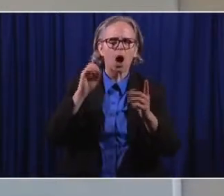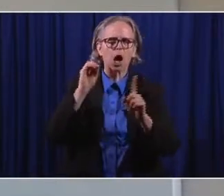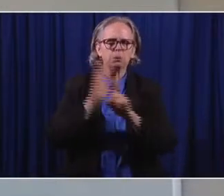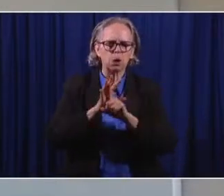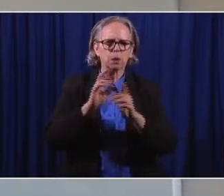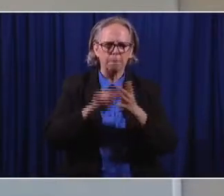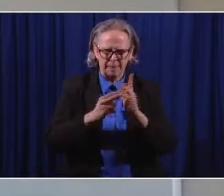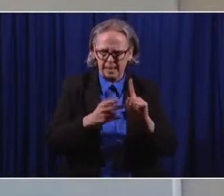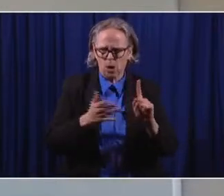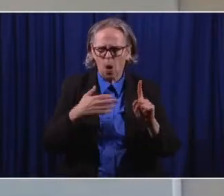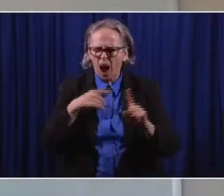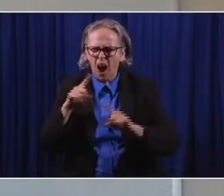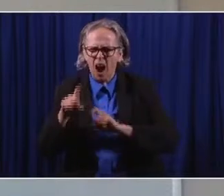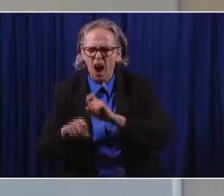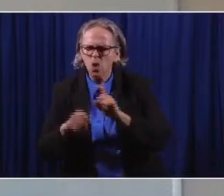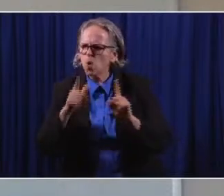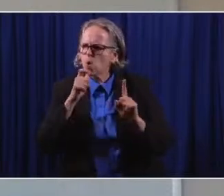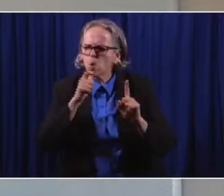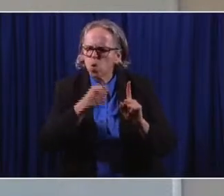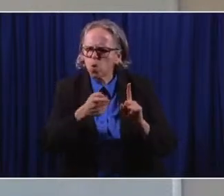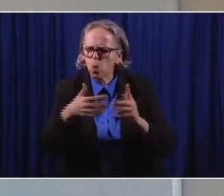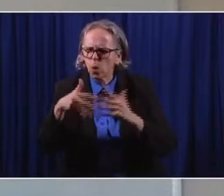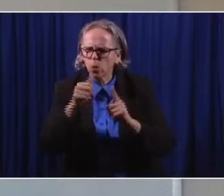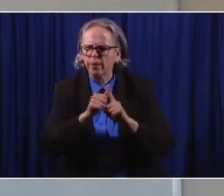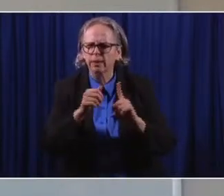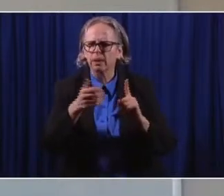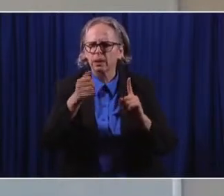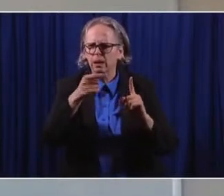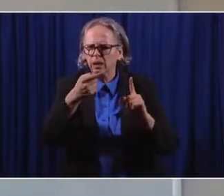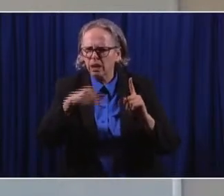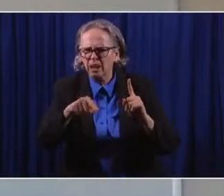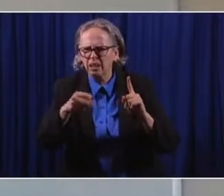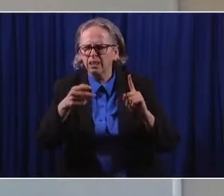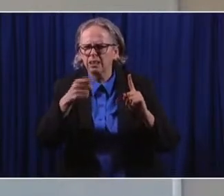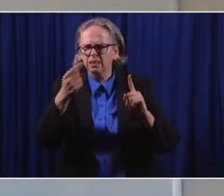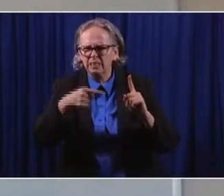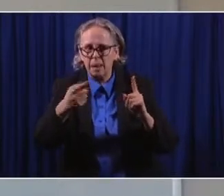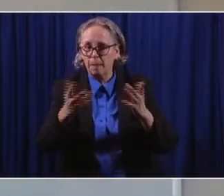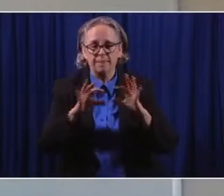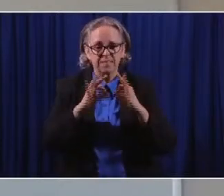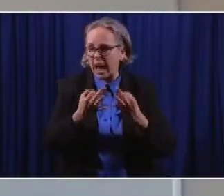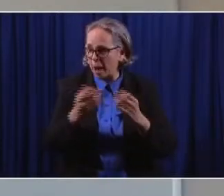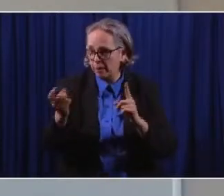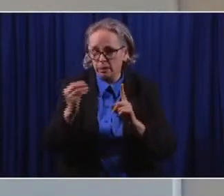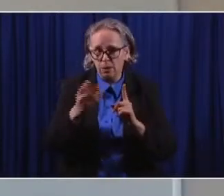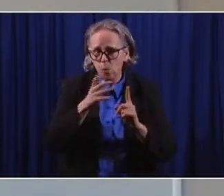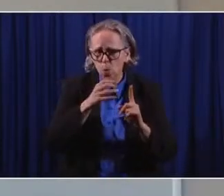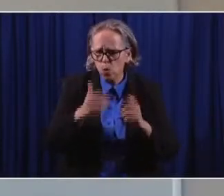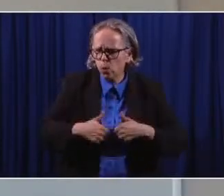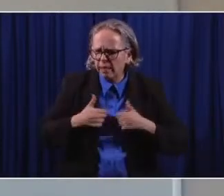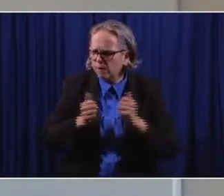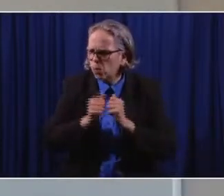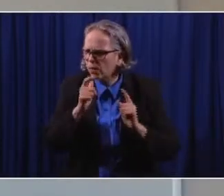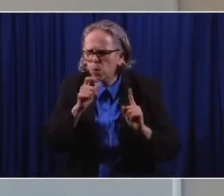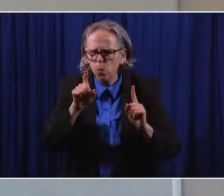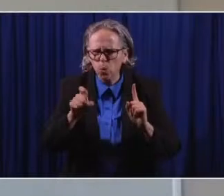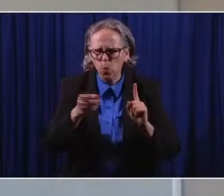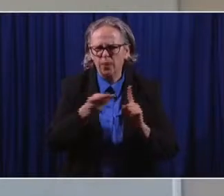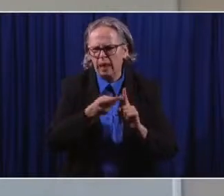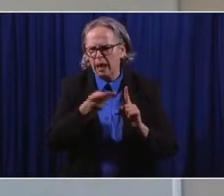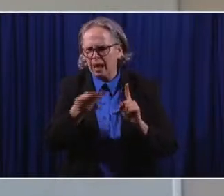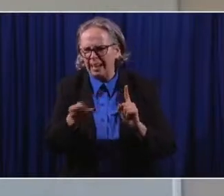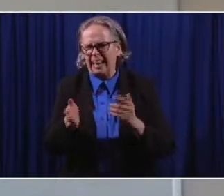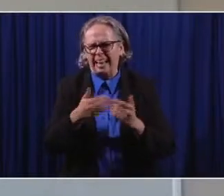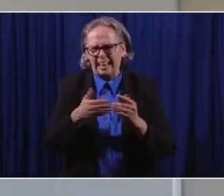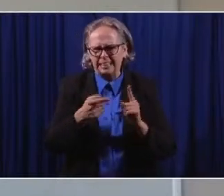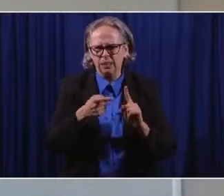to figure out who they may have exposed. We start with the household contacts. That's pretty straightforward. Workplace contacts, you know,